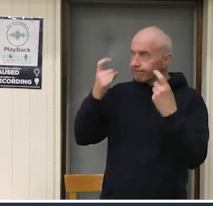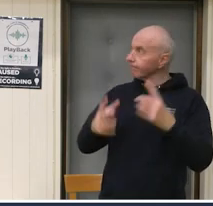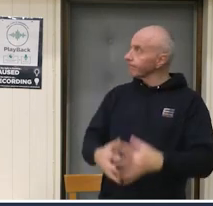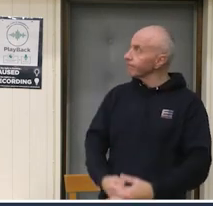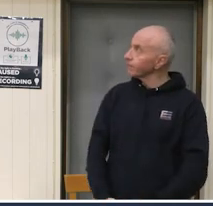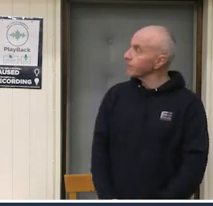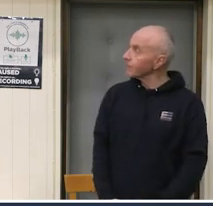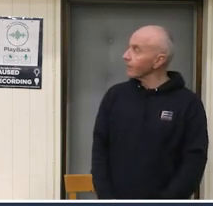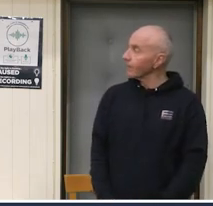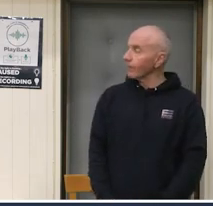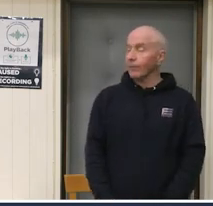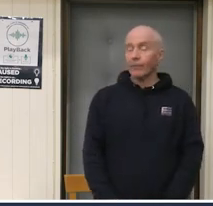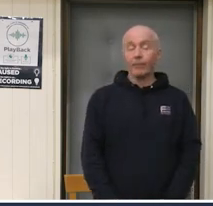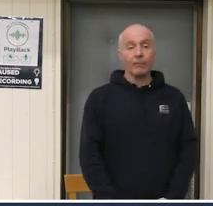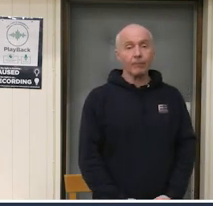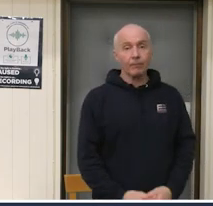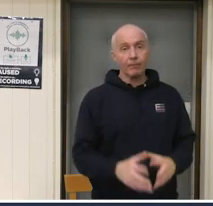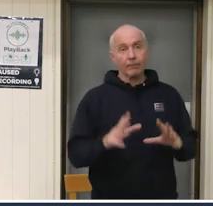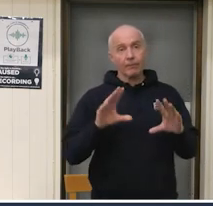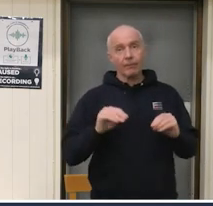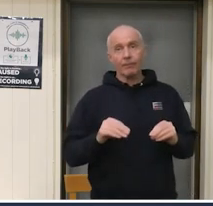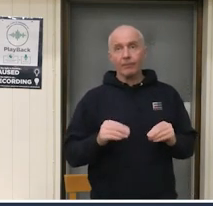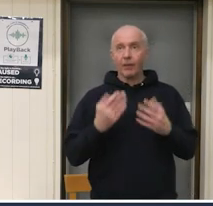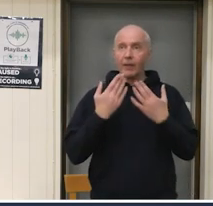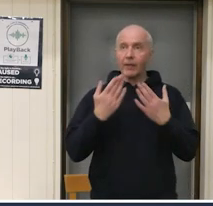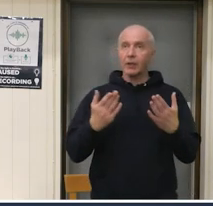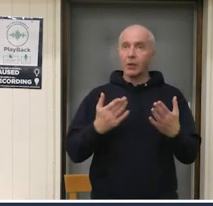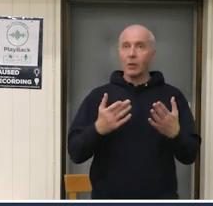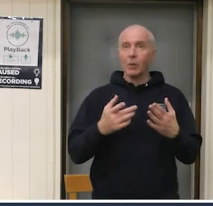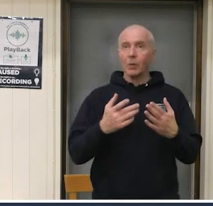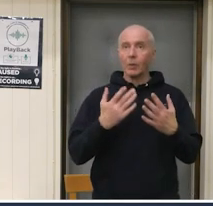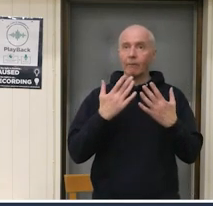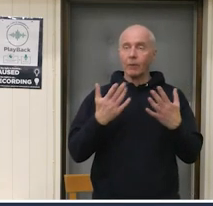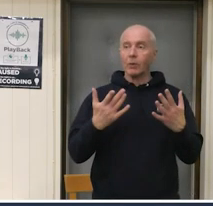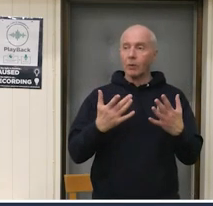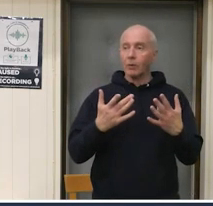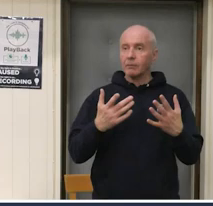that note, I'm going to stop talking. Thank you so much for listening and coming out in your big